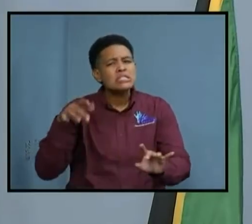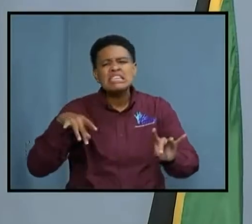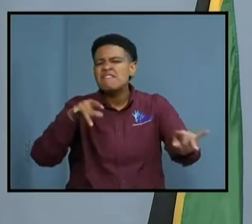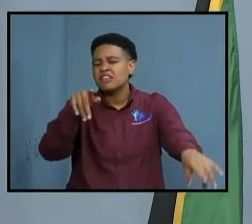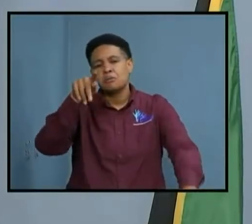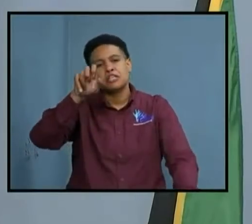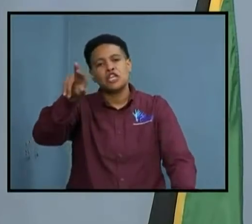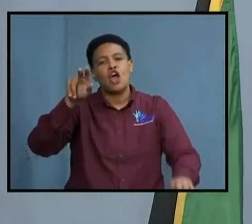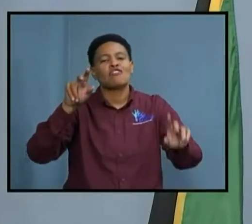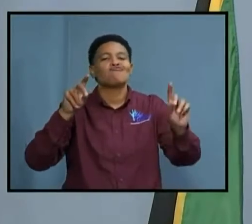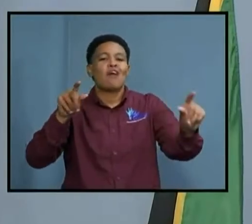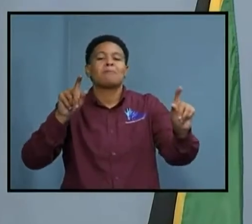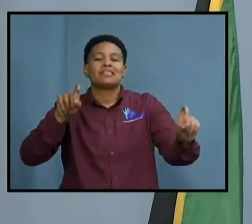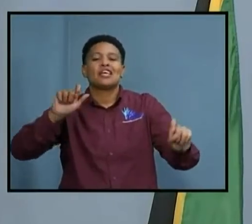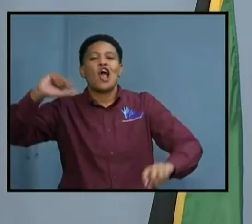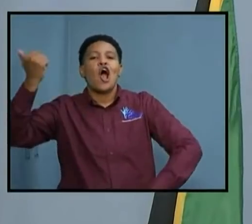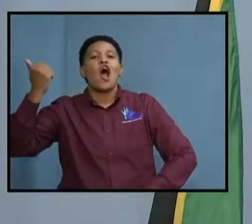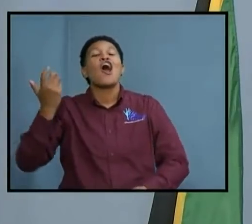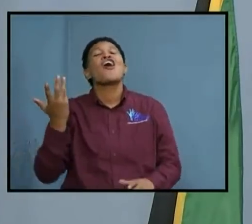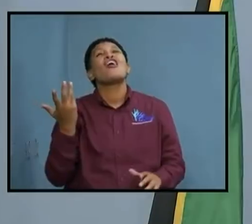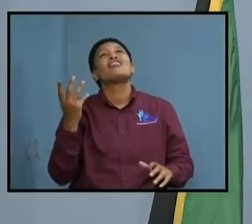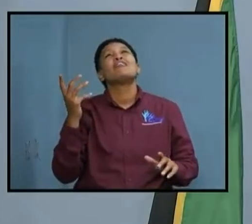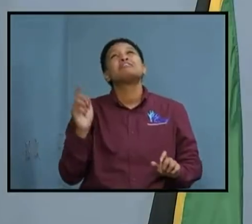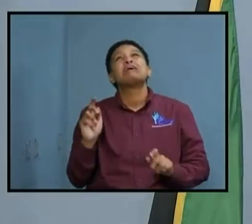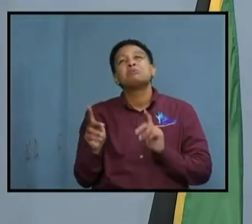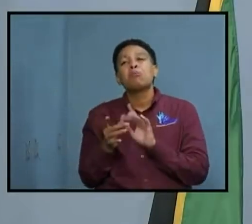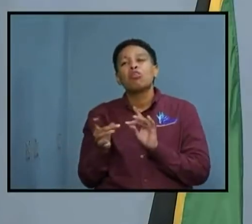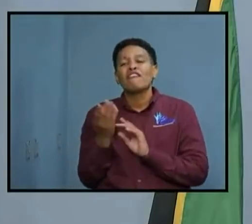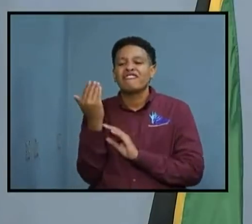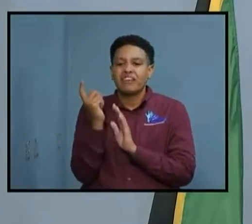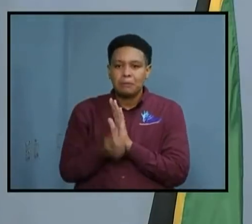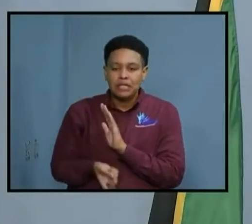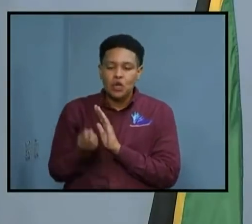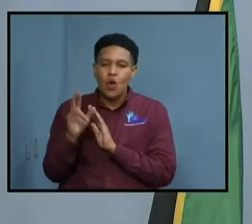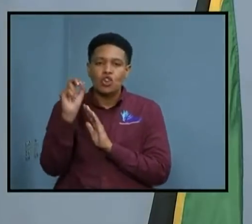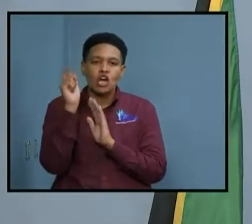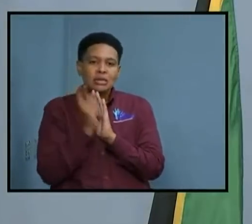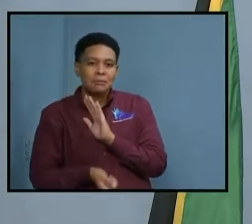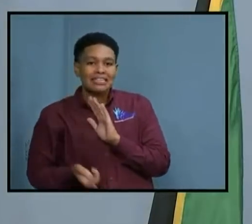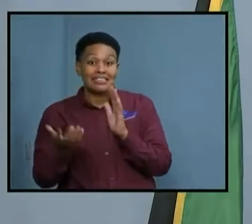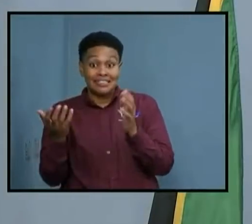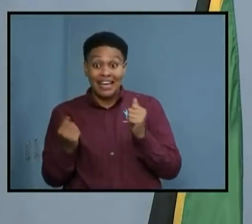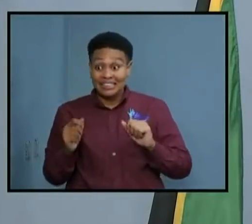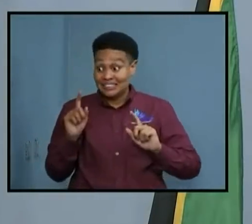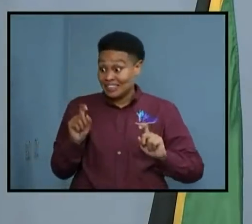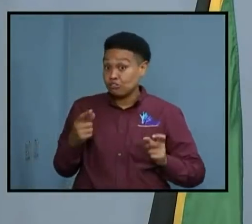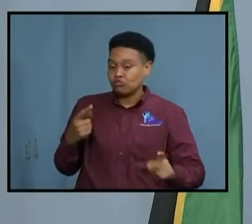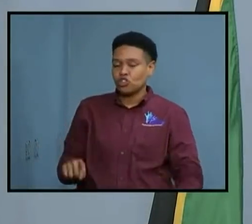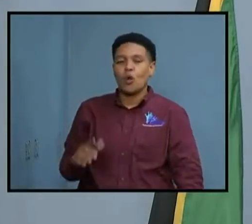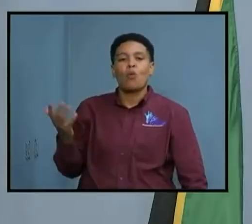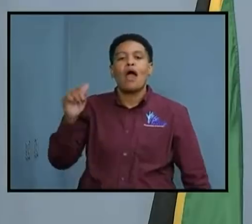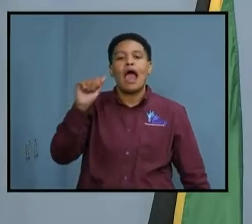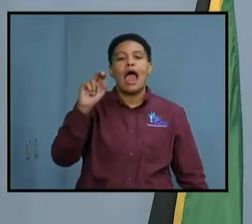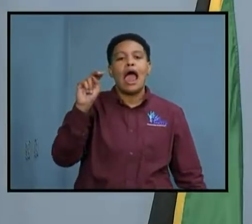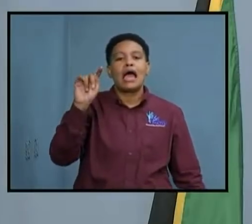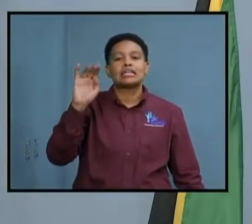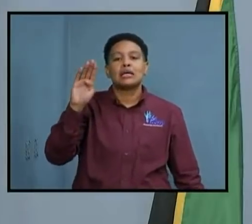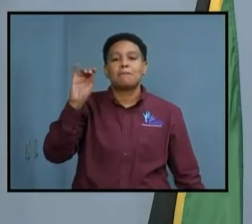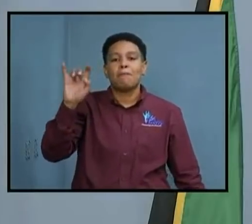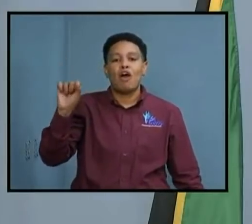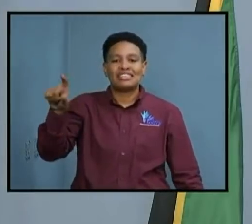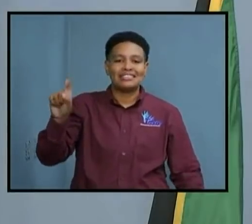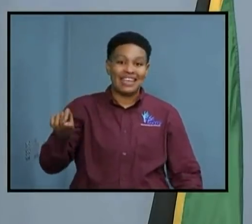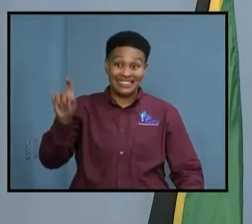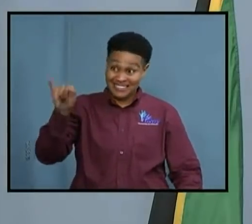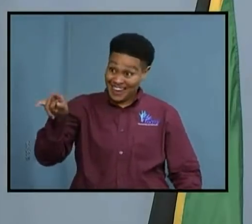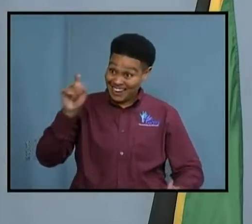test that persons speak about, which is a 15-minute test or a half-an-hour test, is an antibody test. And that does